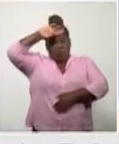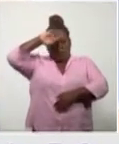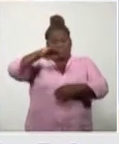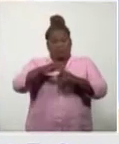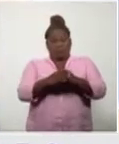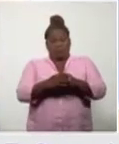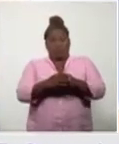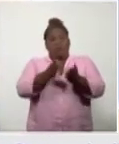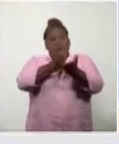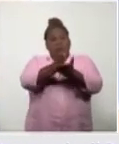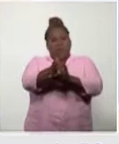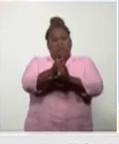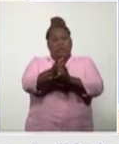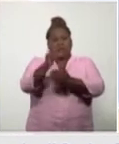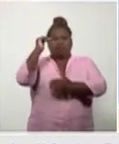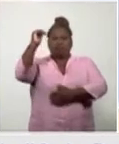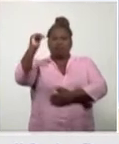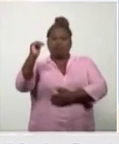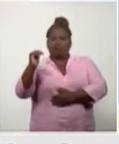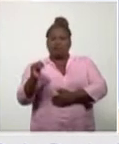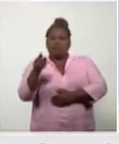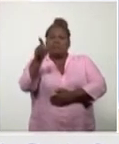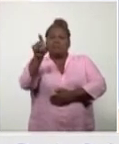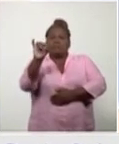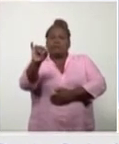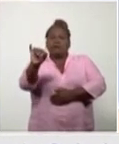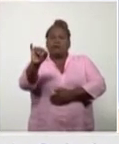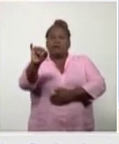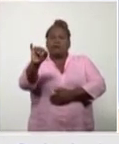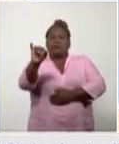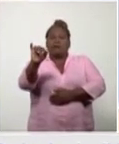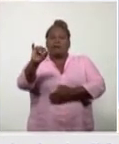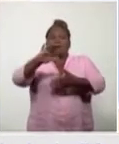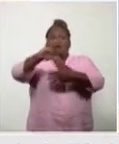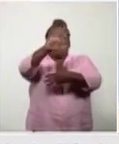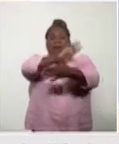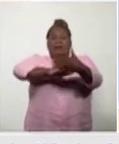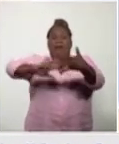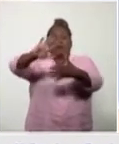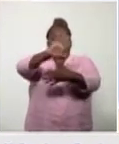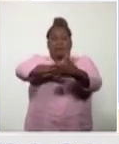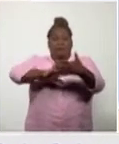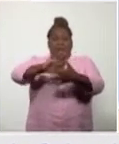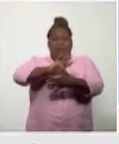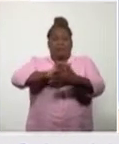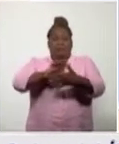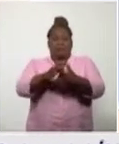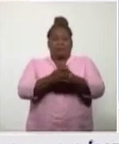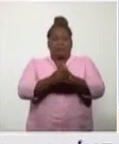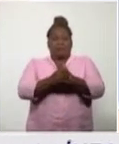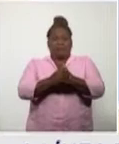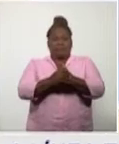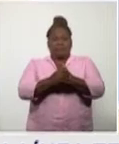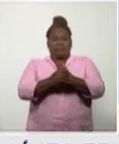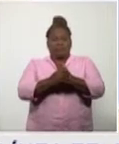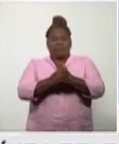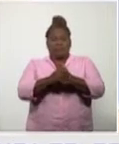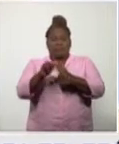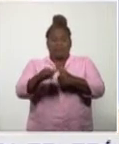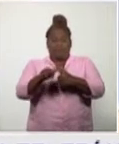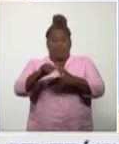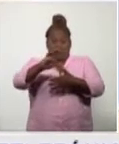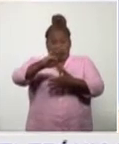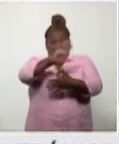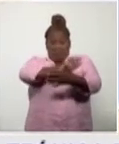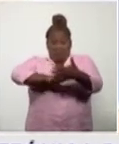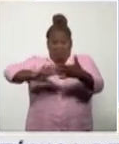remains in the 16th place among the countries of the region of the Americas in terms of the